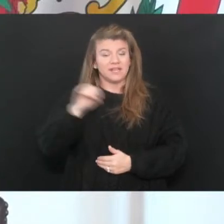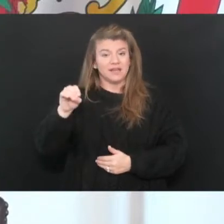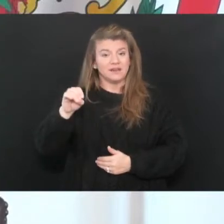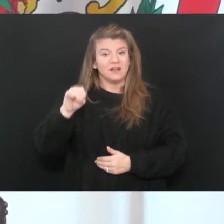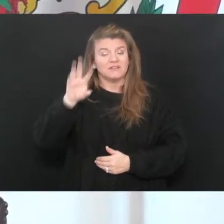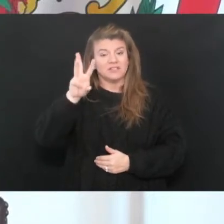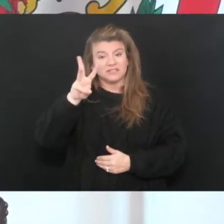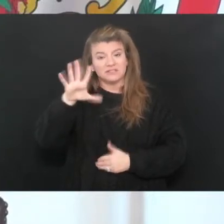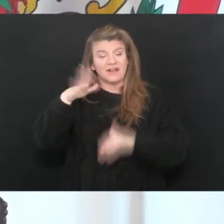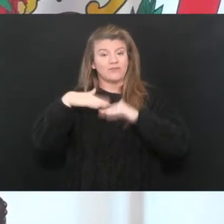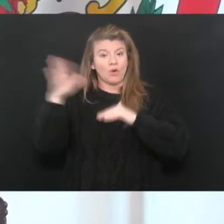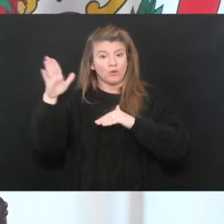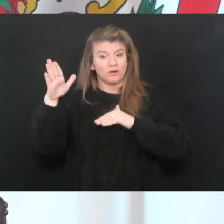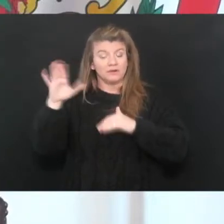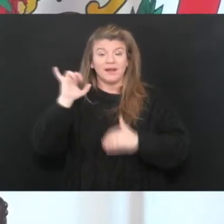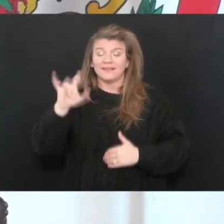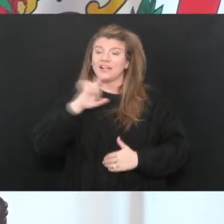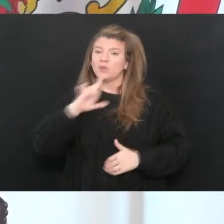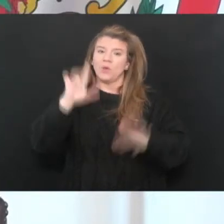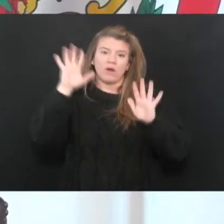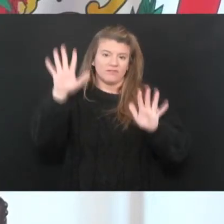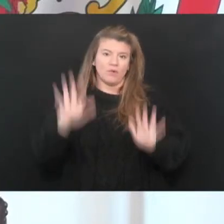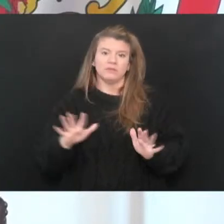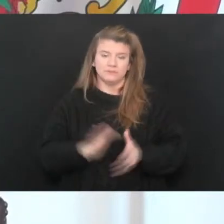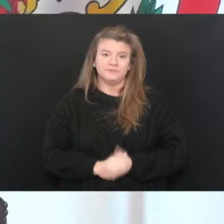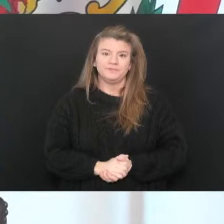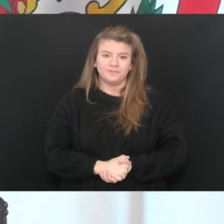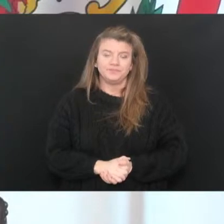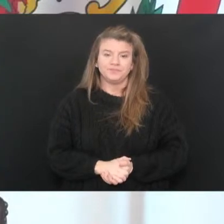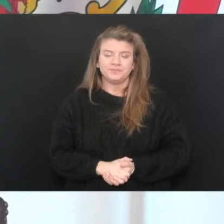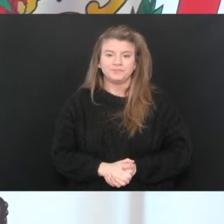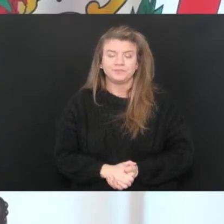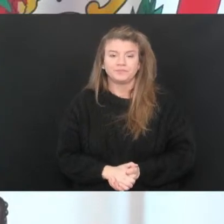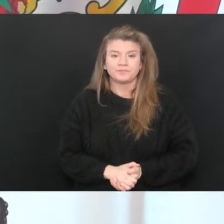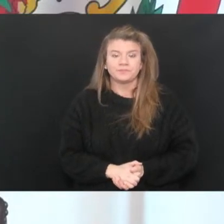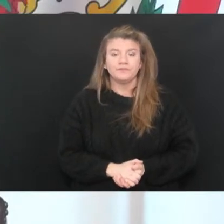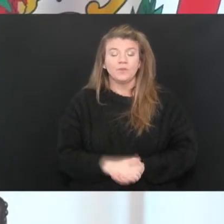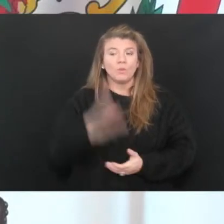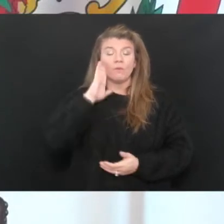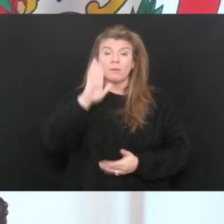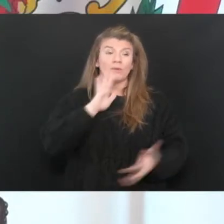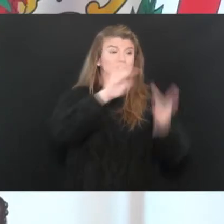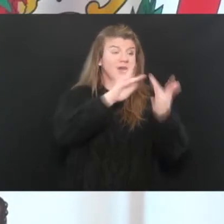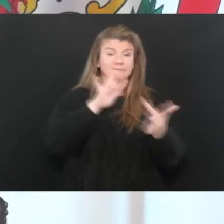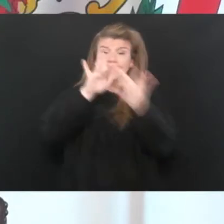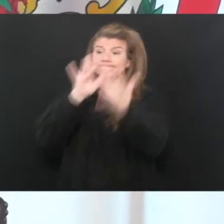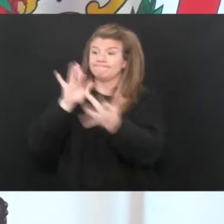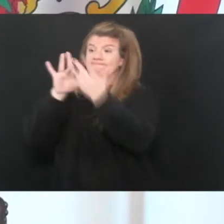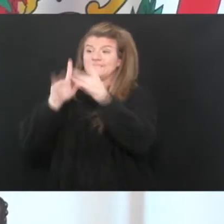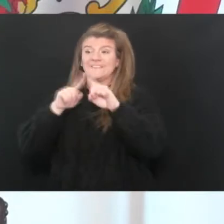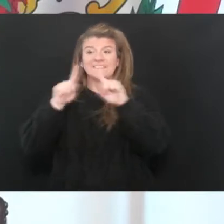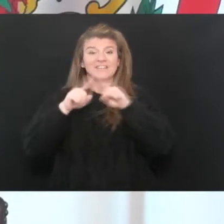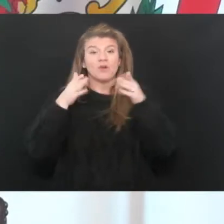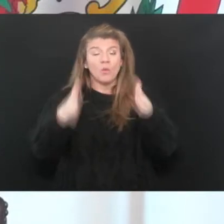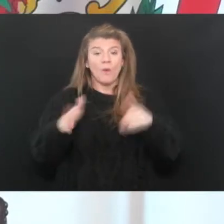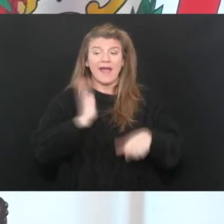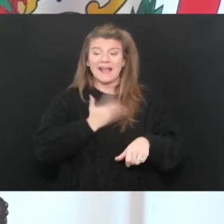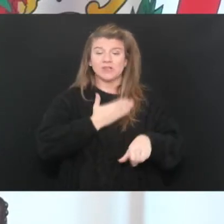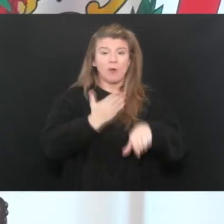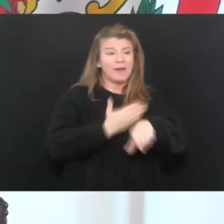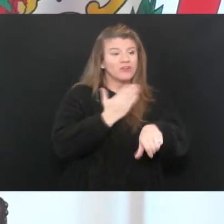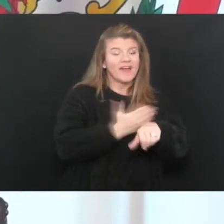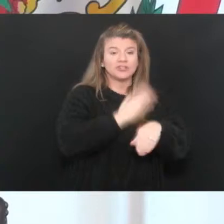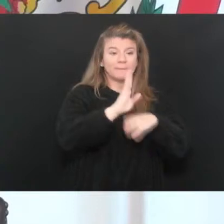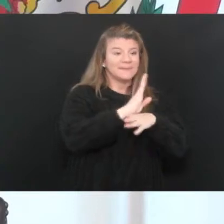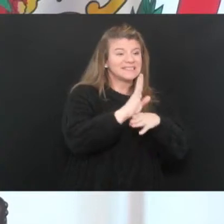our 65 and older, and that's really wonderful. We're going to be reaching out in a lot of different ways to our manufacturing, our churches,